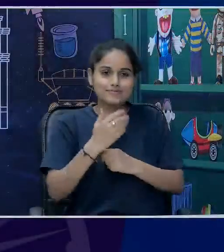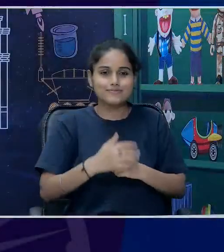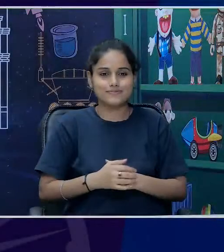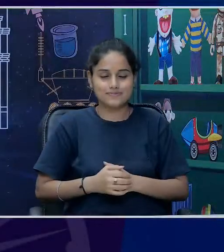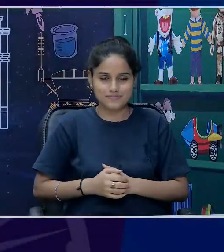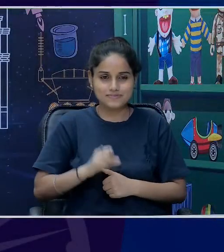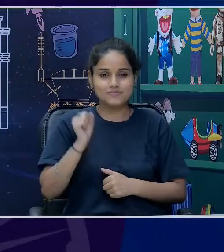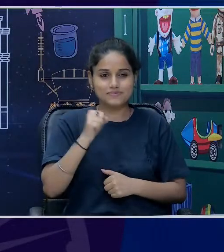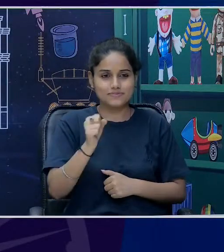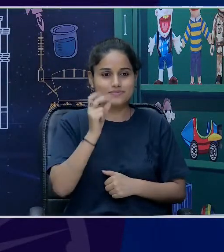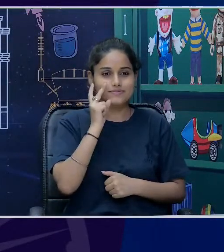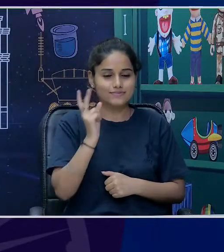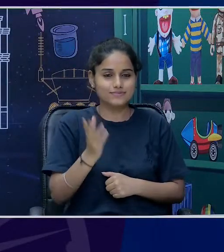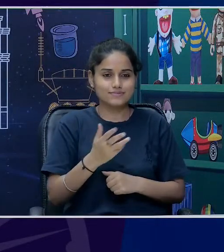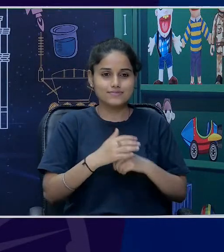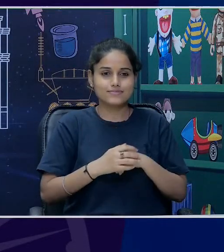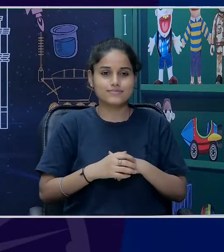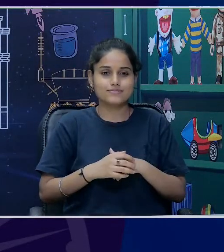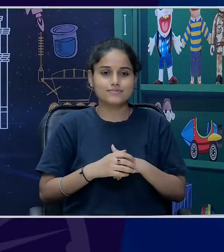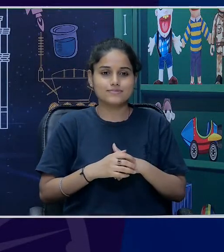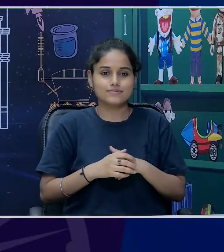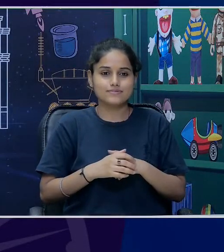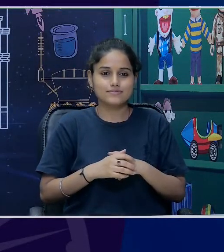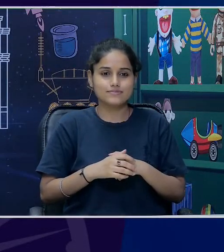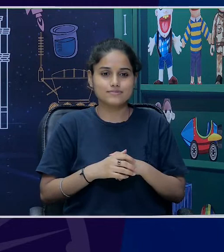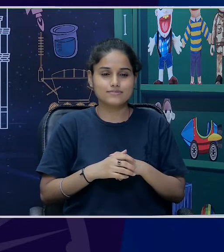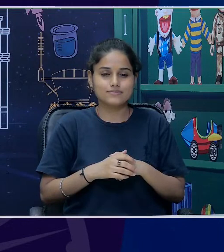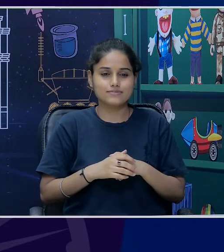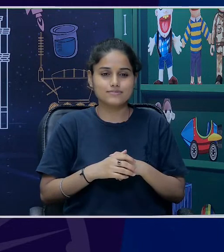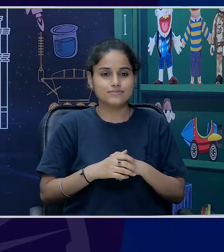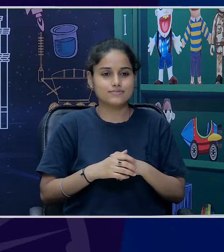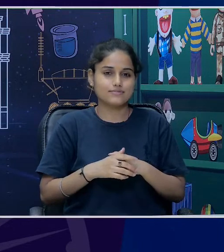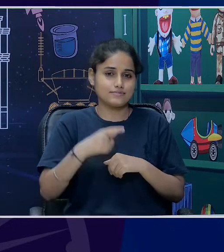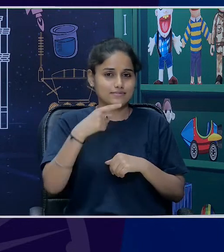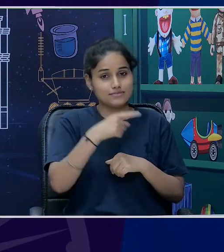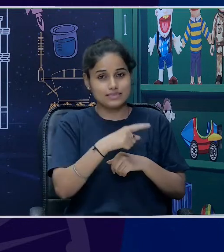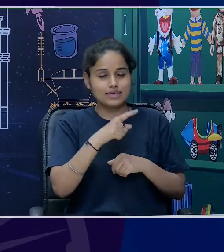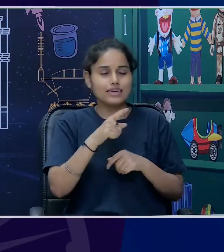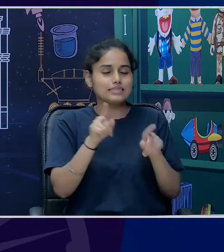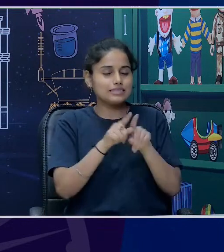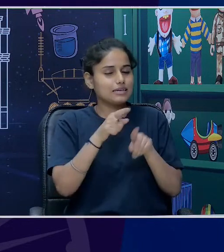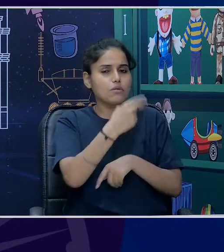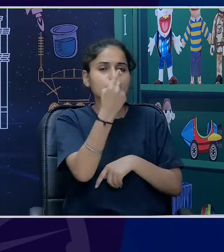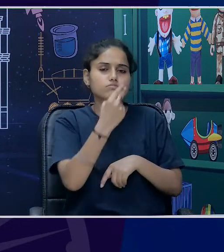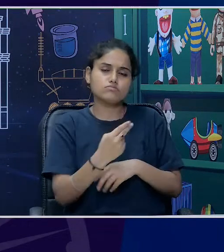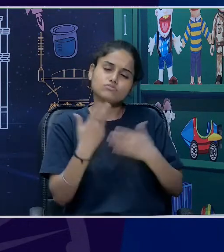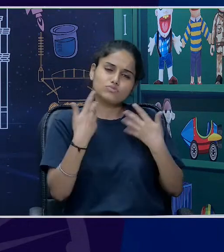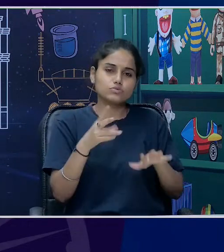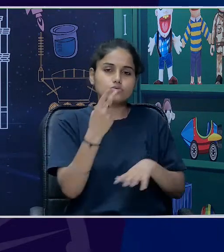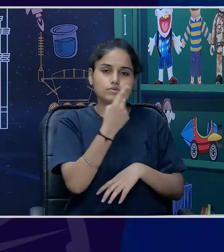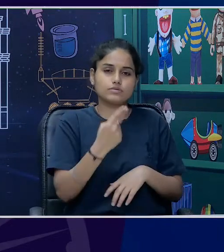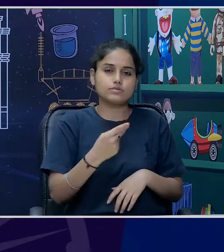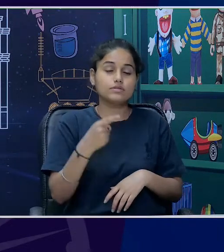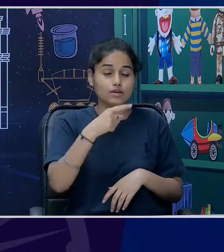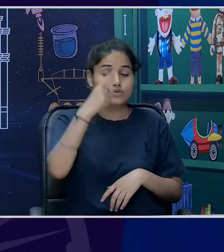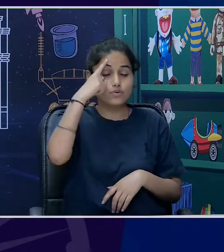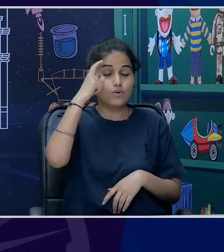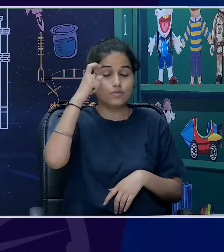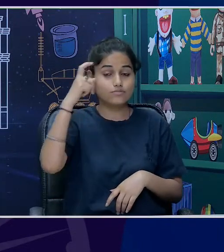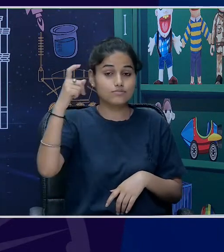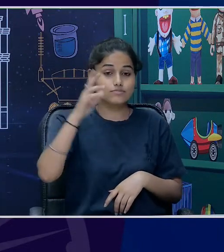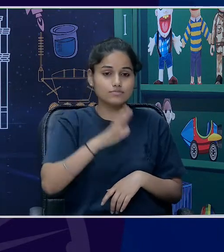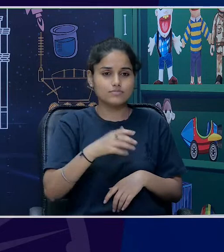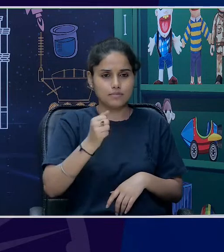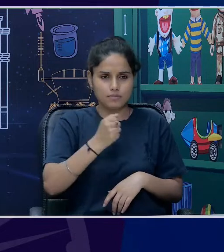sure. Now I'll be reciting and you'll draw. Okay. And Okay. on my